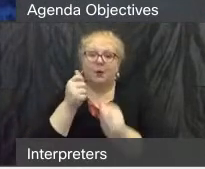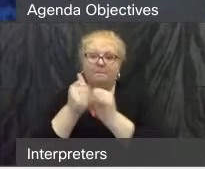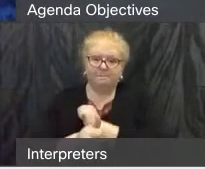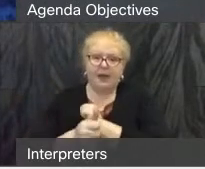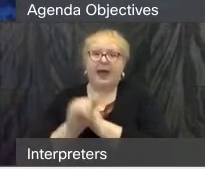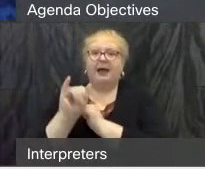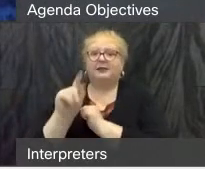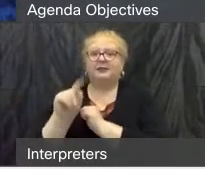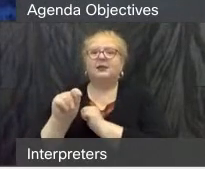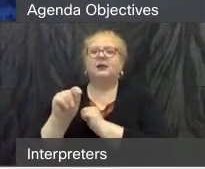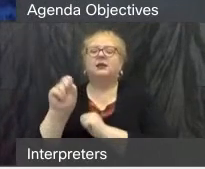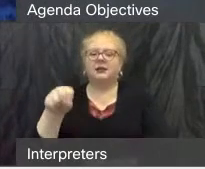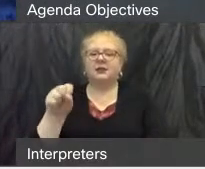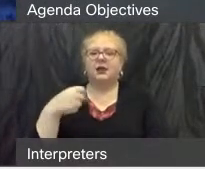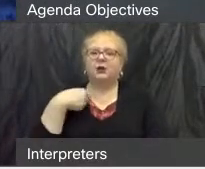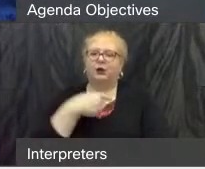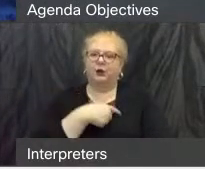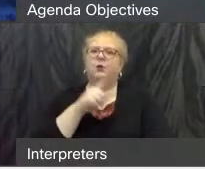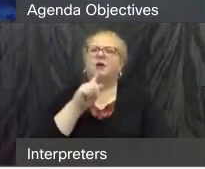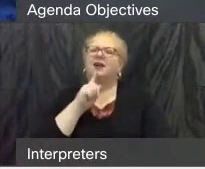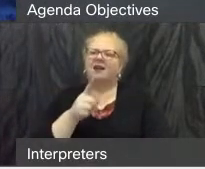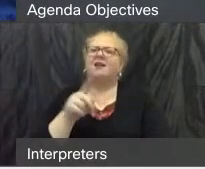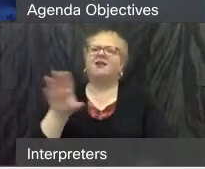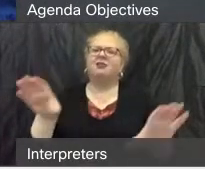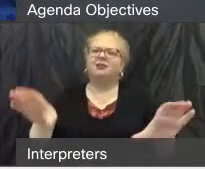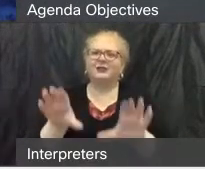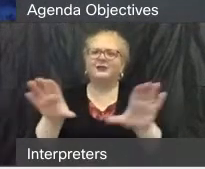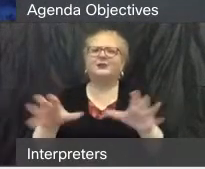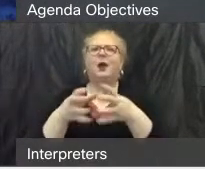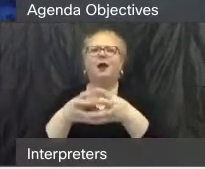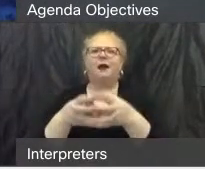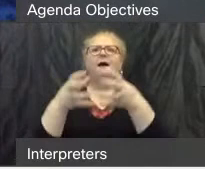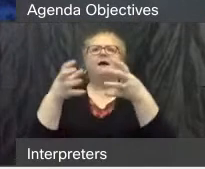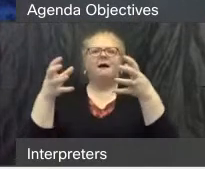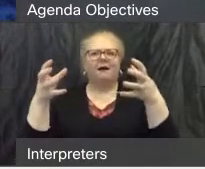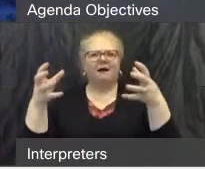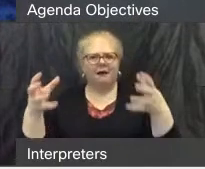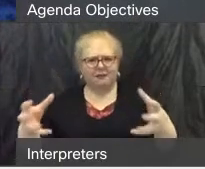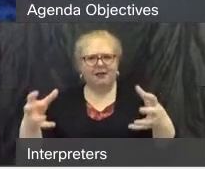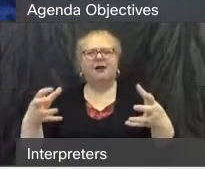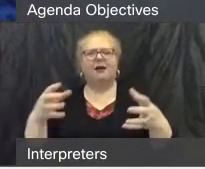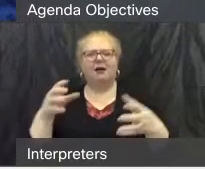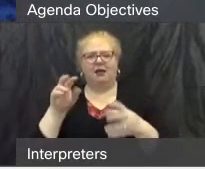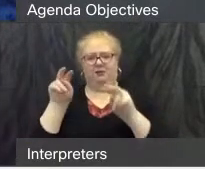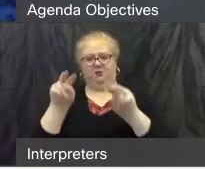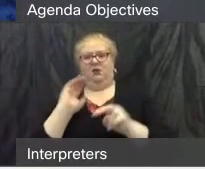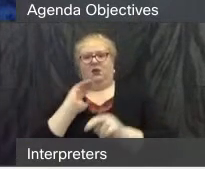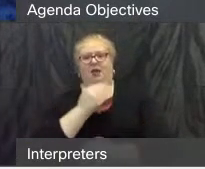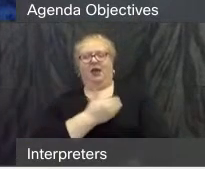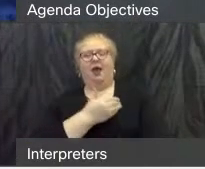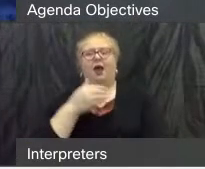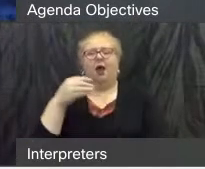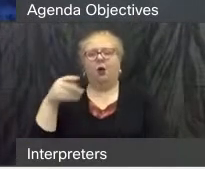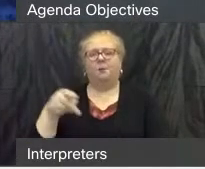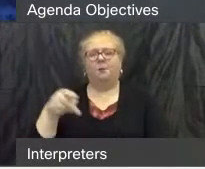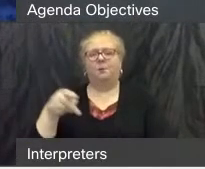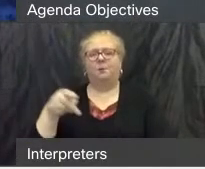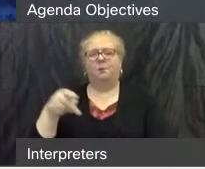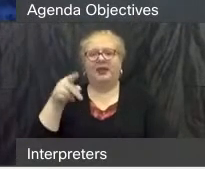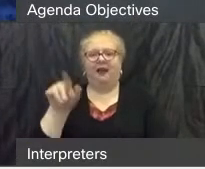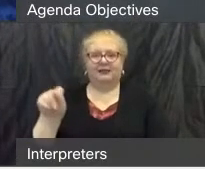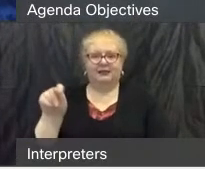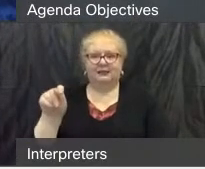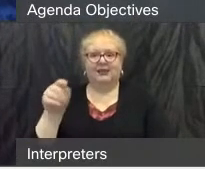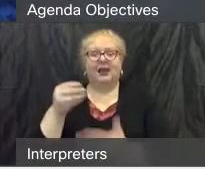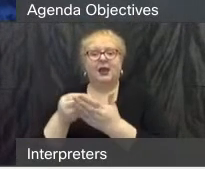but we are doing a lot. And you just look at our PIT dollars.